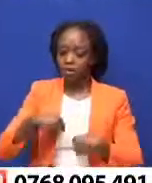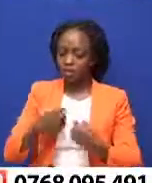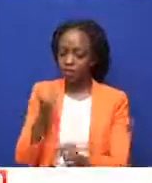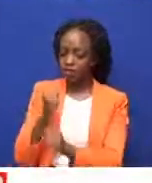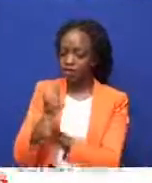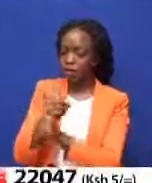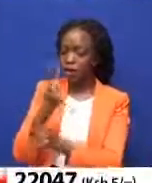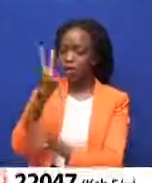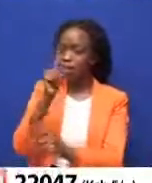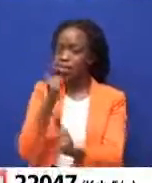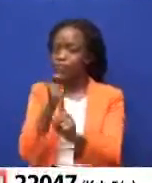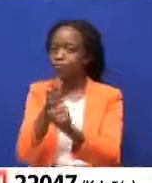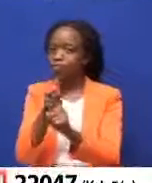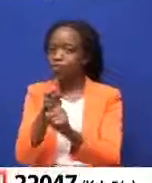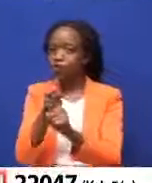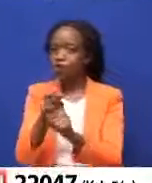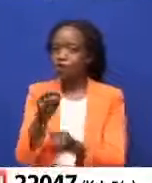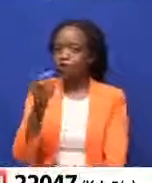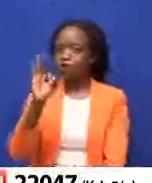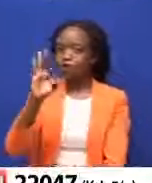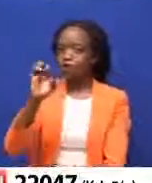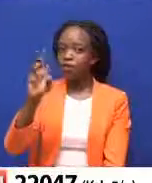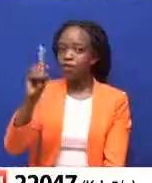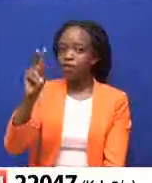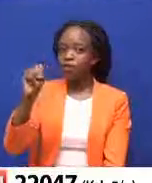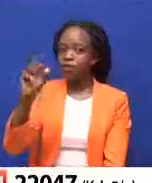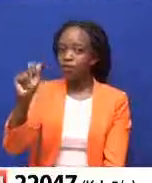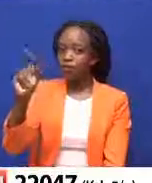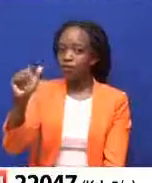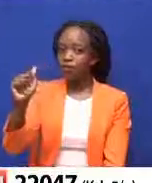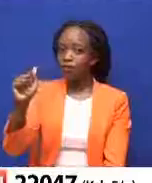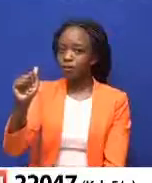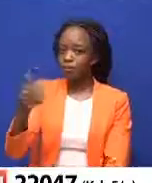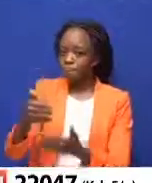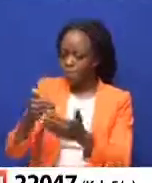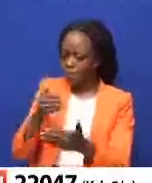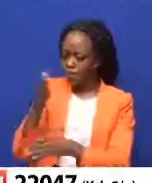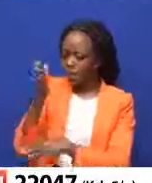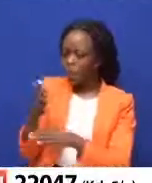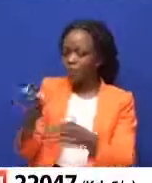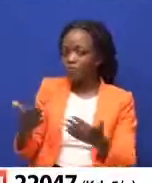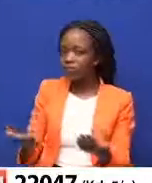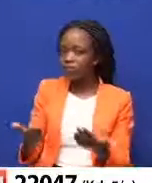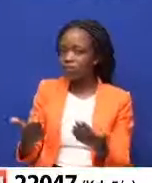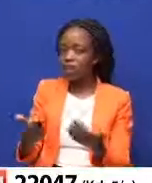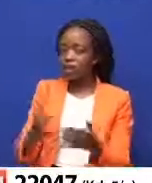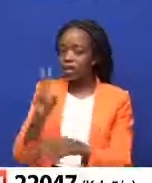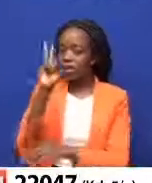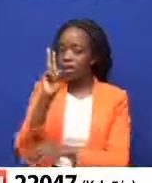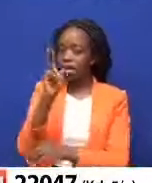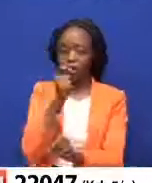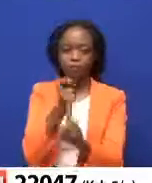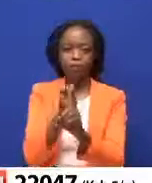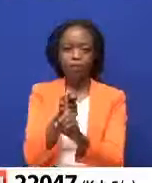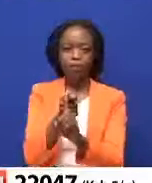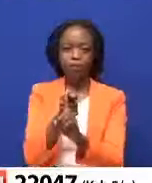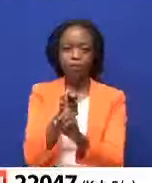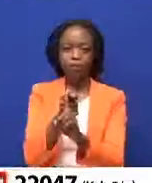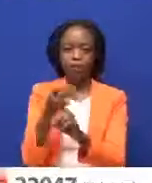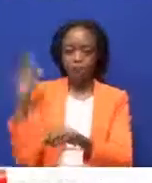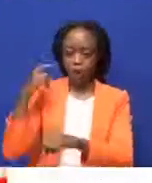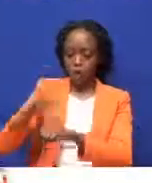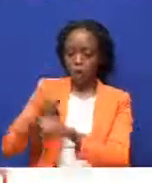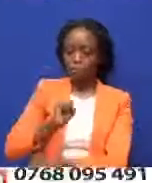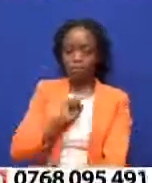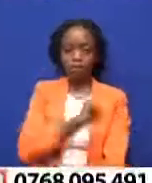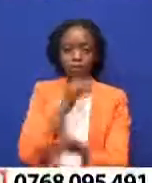term. Honorable Ferdinand Wanyonyi, then before Kwanza, he's doing his second term. The former senator,